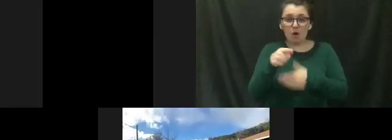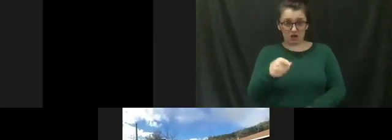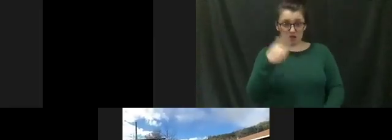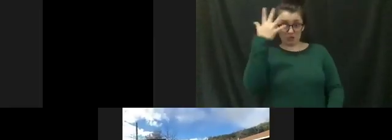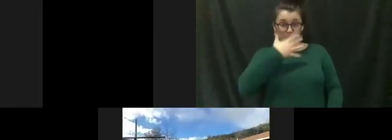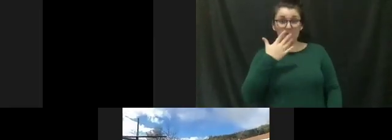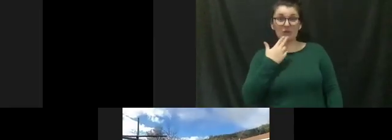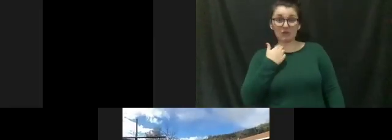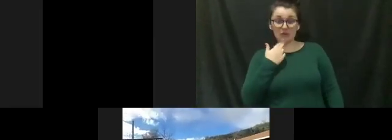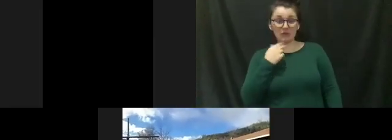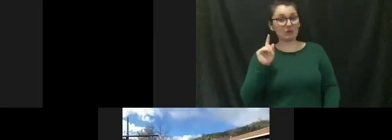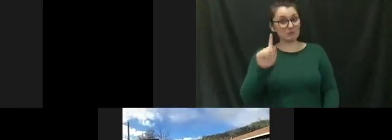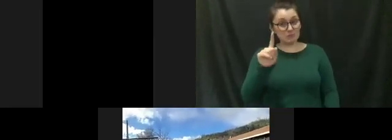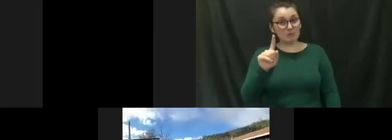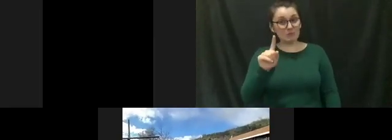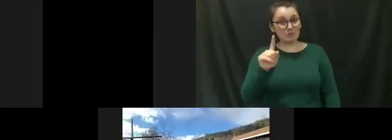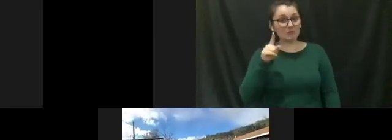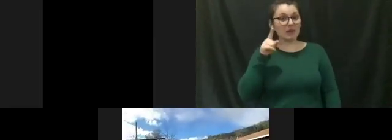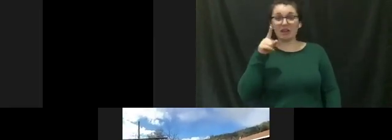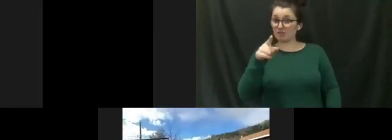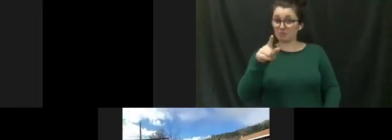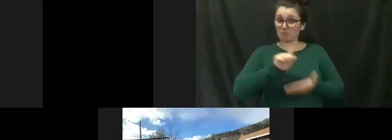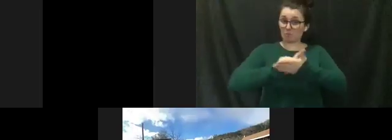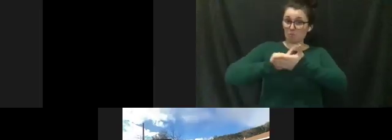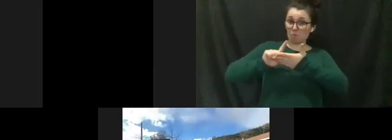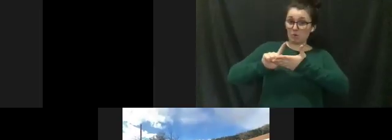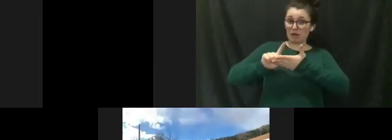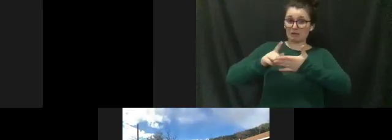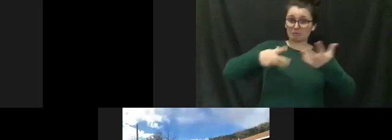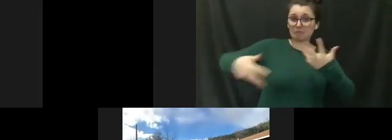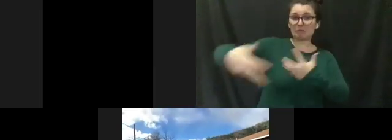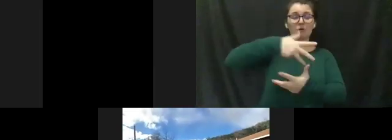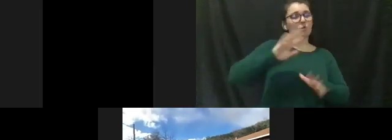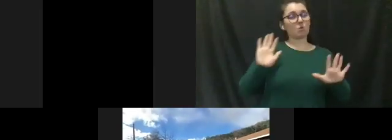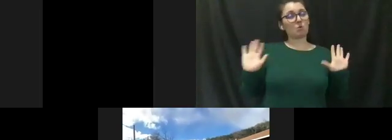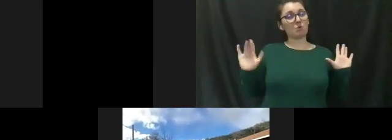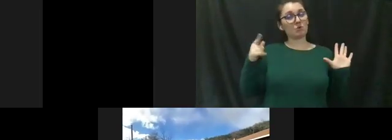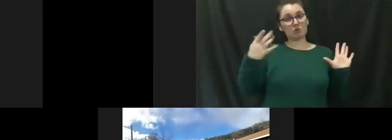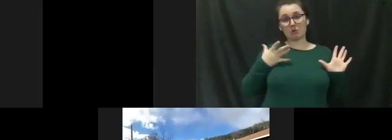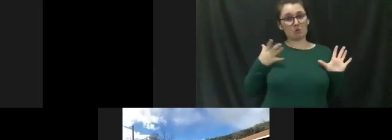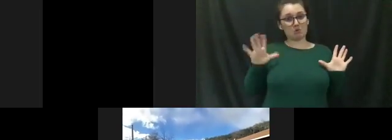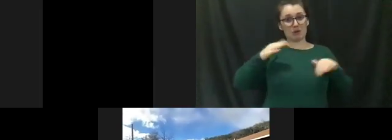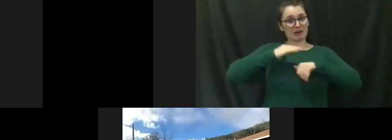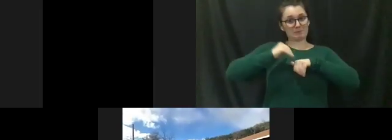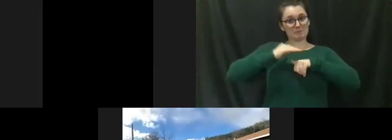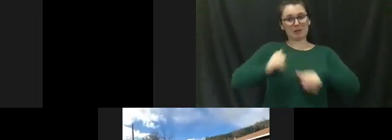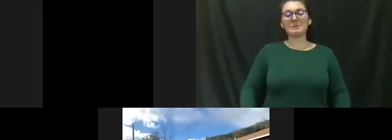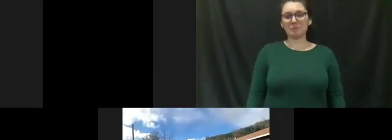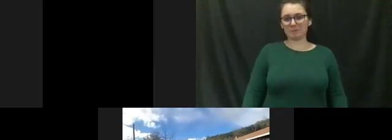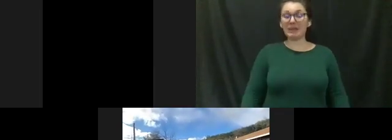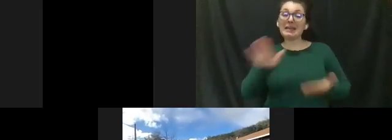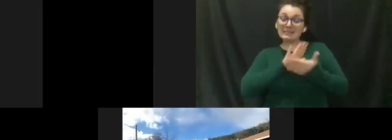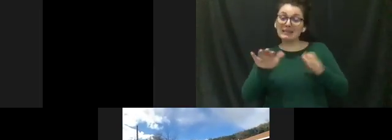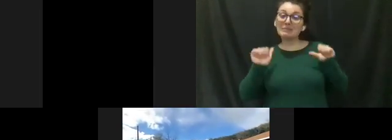but you spend 1 week cleaning up after them, and you are not going to want them in your house. So it's Oh nice my that we can gosh. come and enjoy